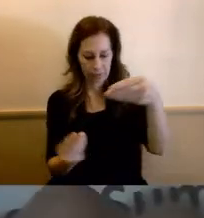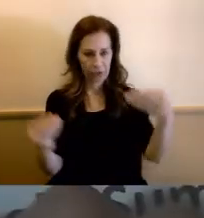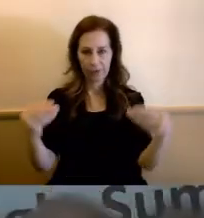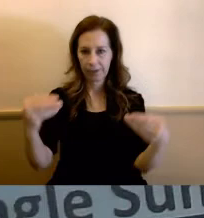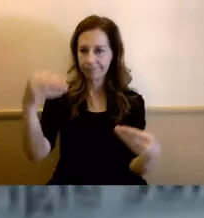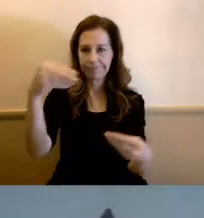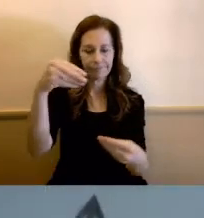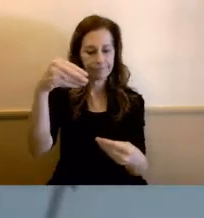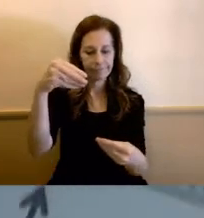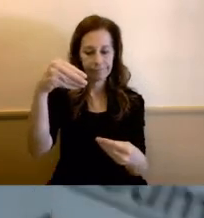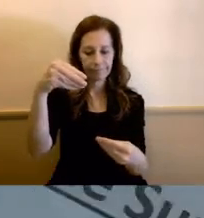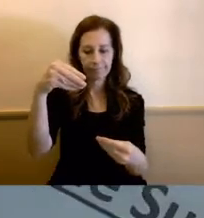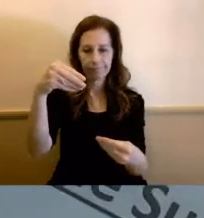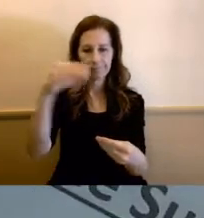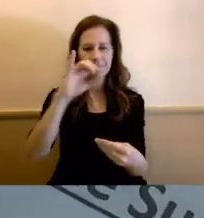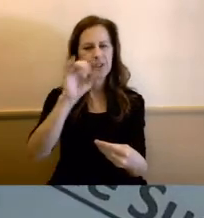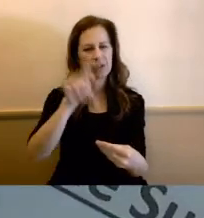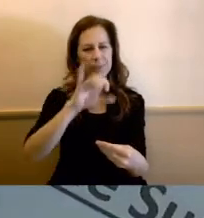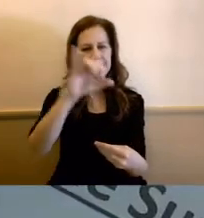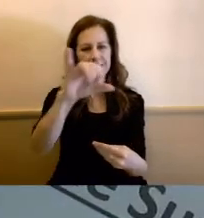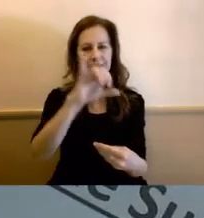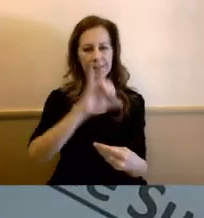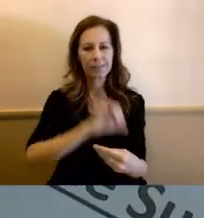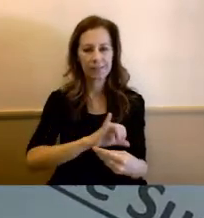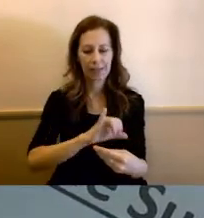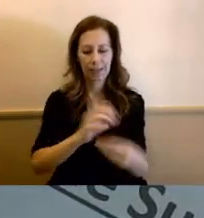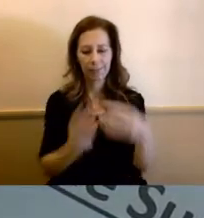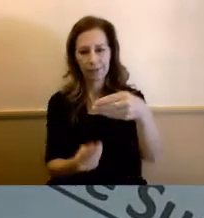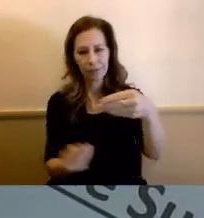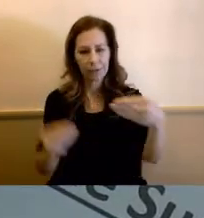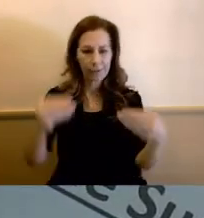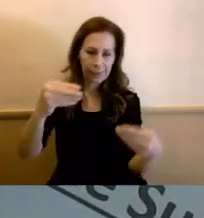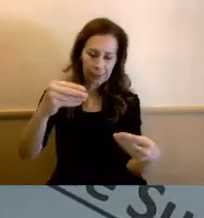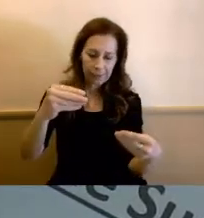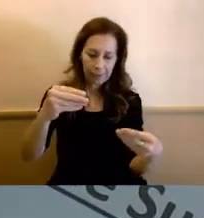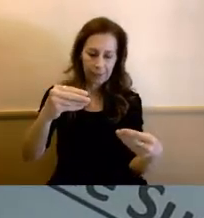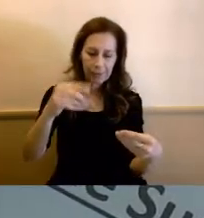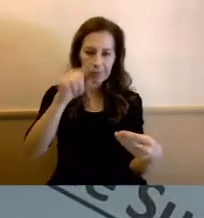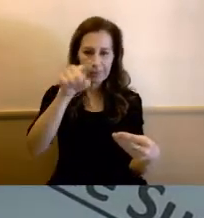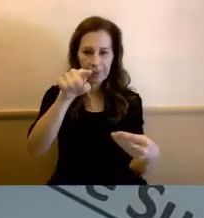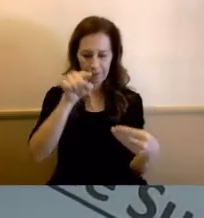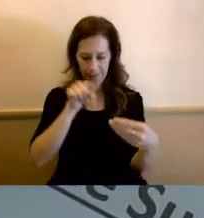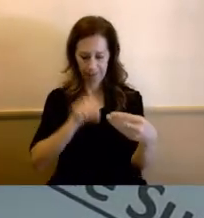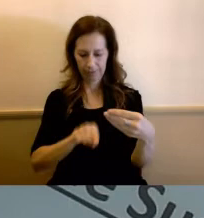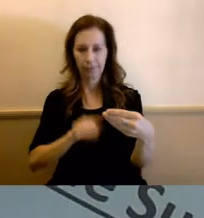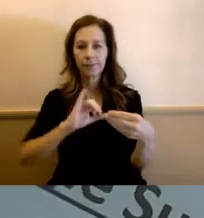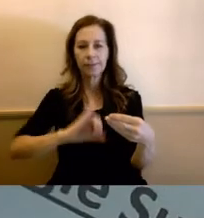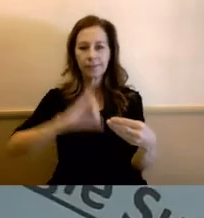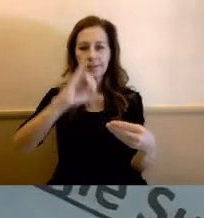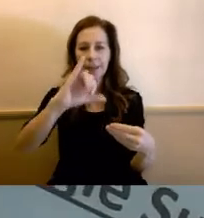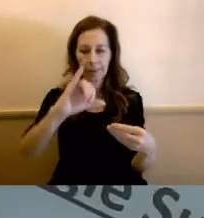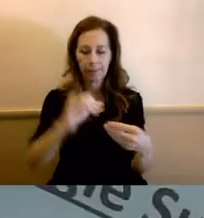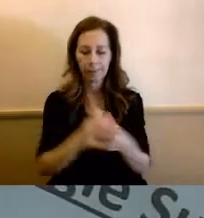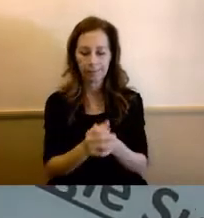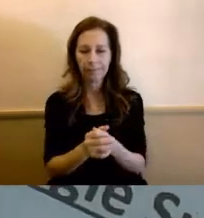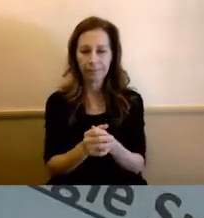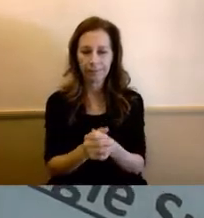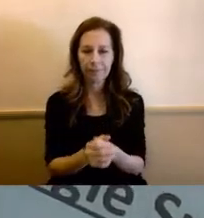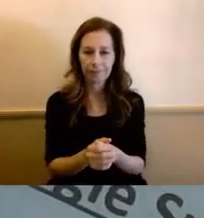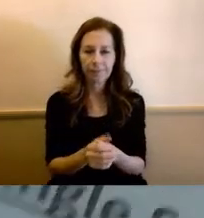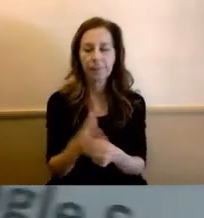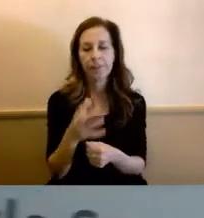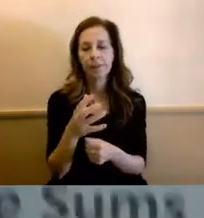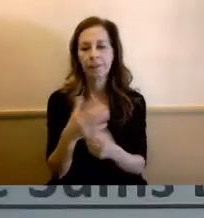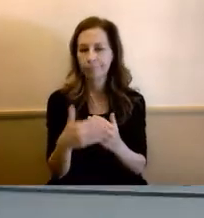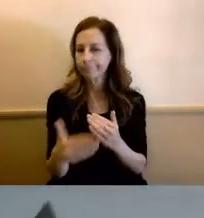look exactly down there. If you turn it this way, however it looks up here should look the same down here, and so on, no matter